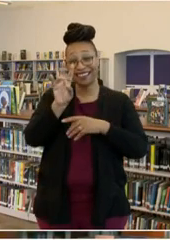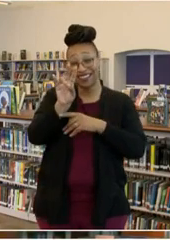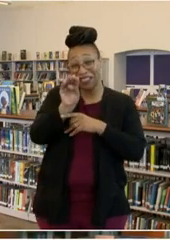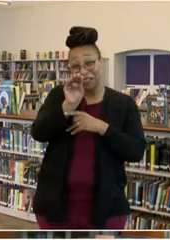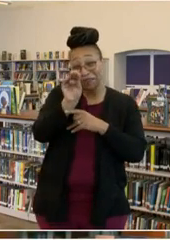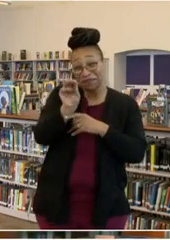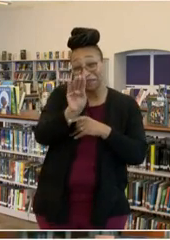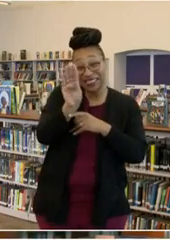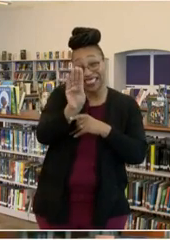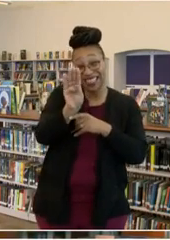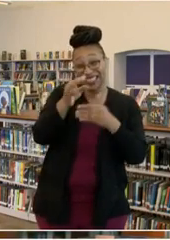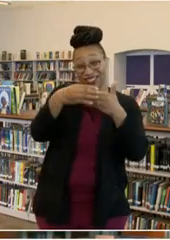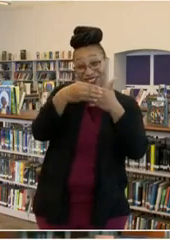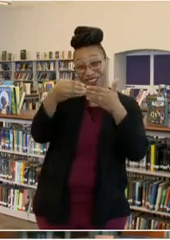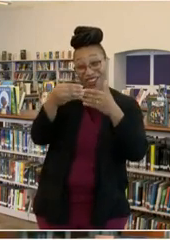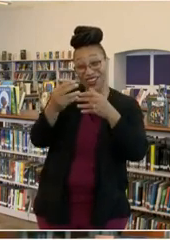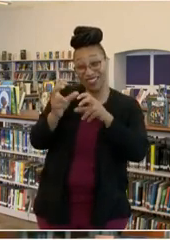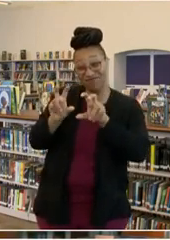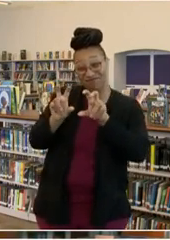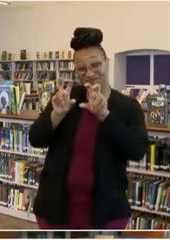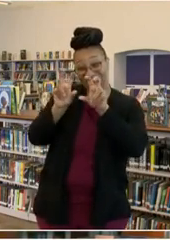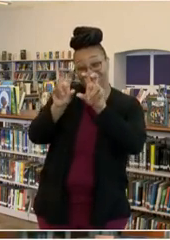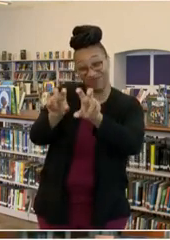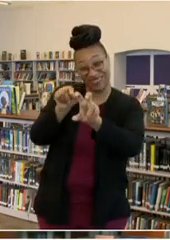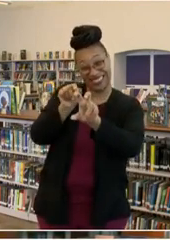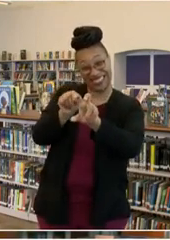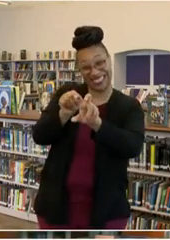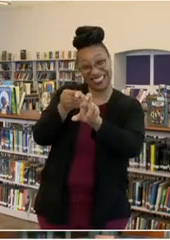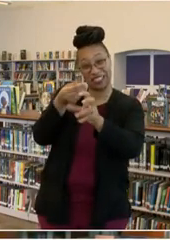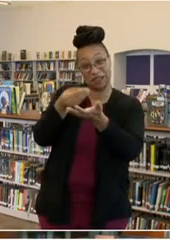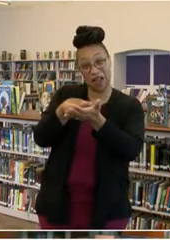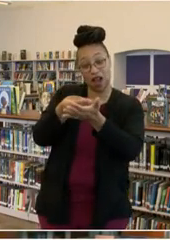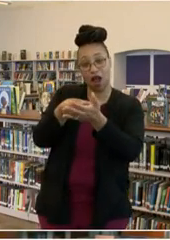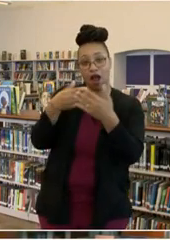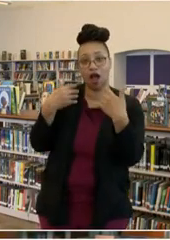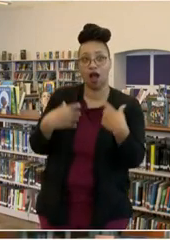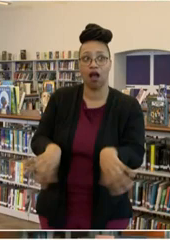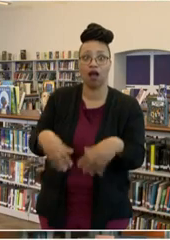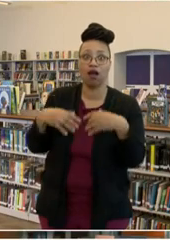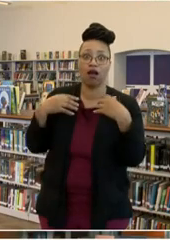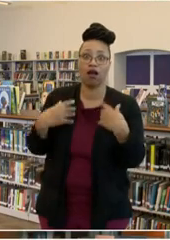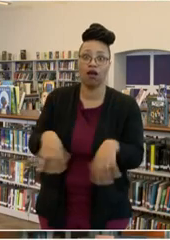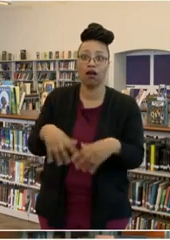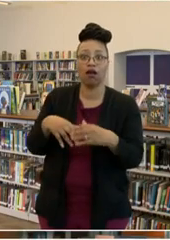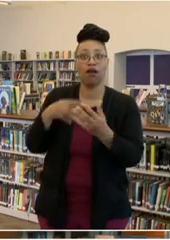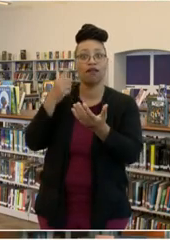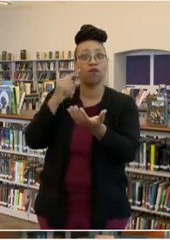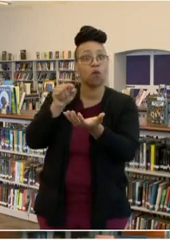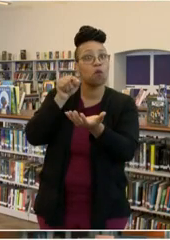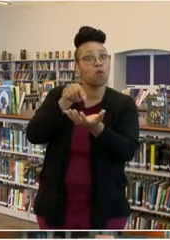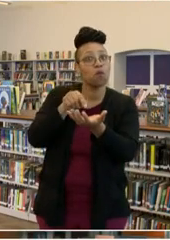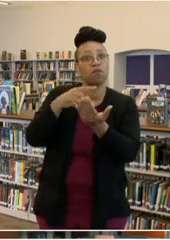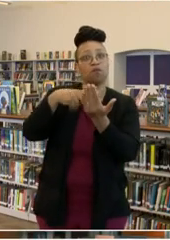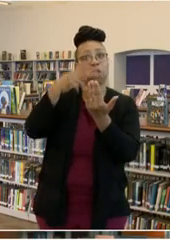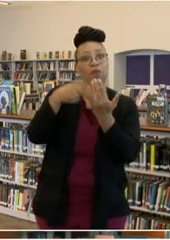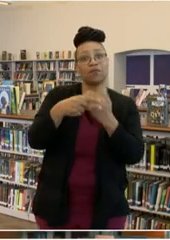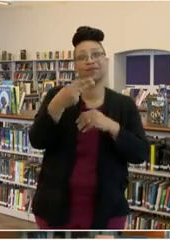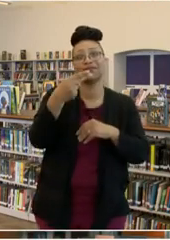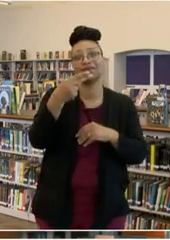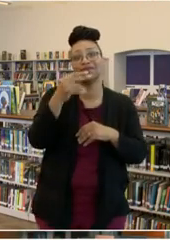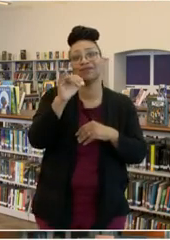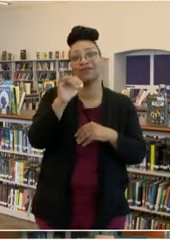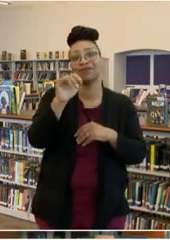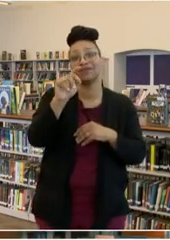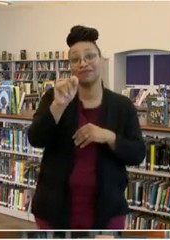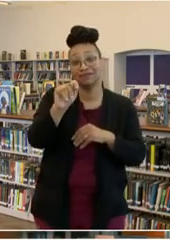on what the mayor's signature investment has been, which is high impact tutoring. We're really proud of both the local and national attention